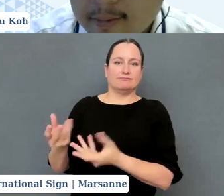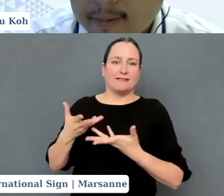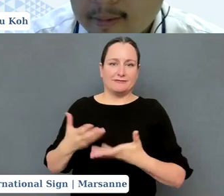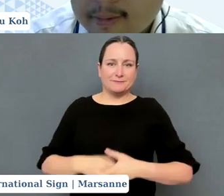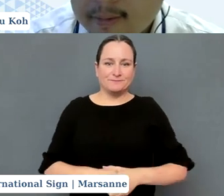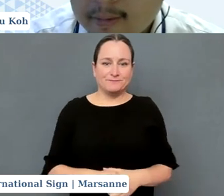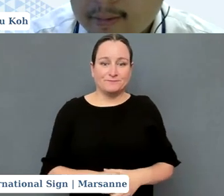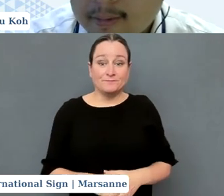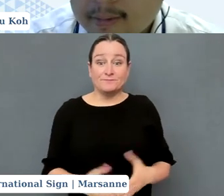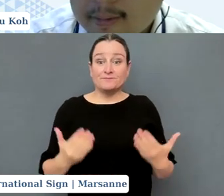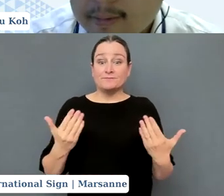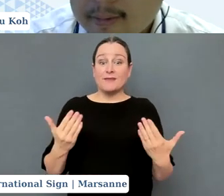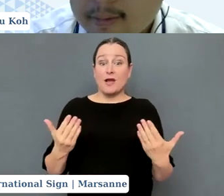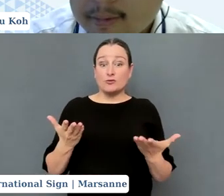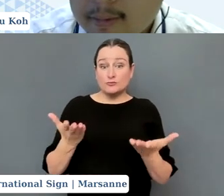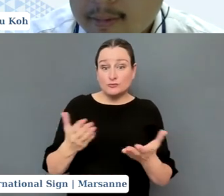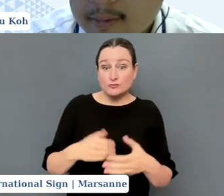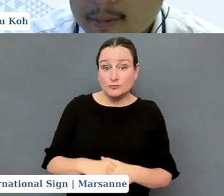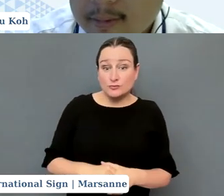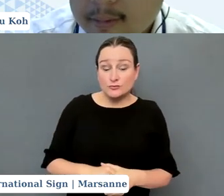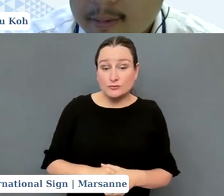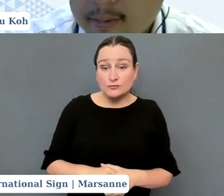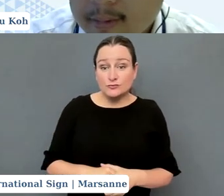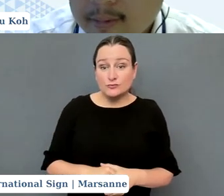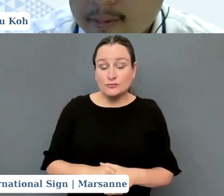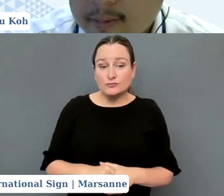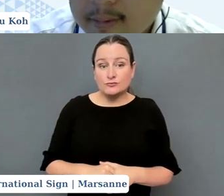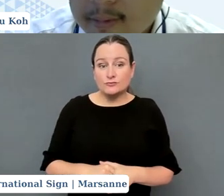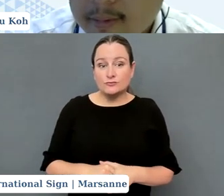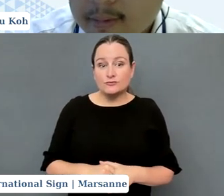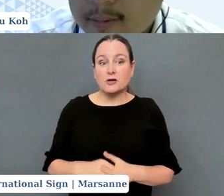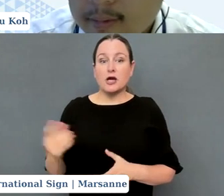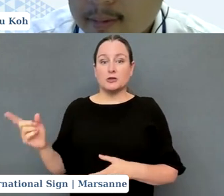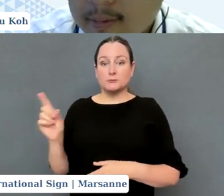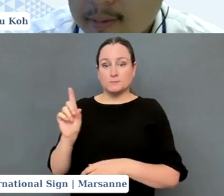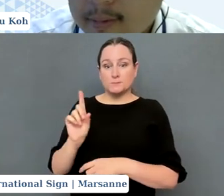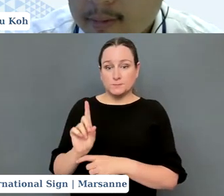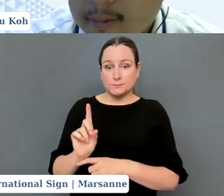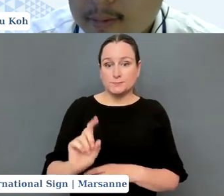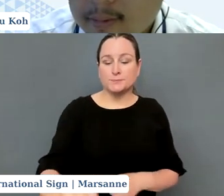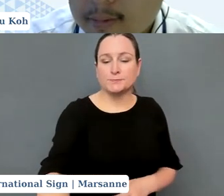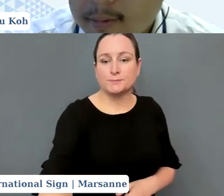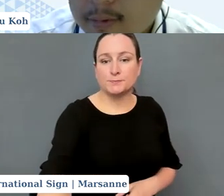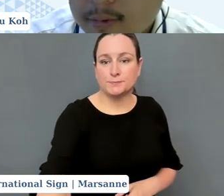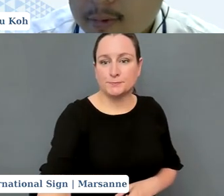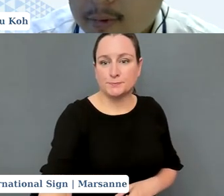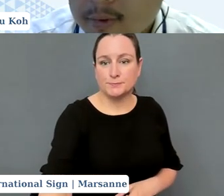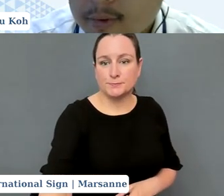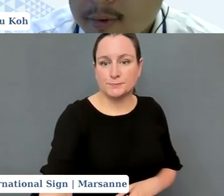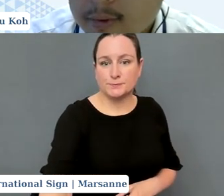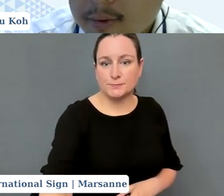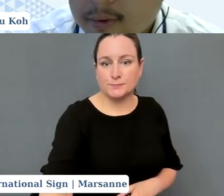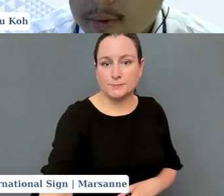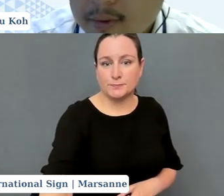Ms. Phuong, who's like I introduced, who's the Director General for